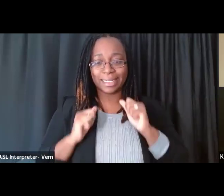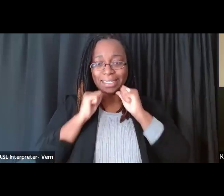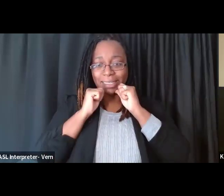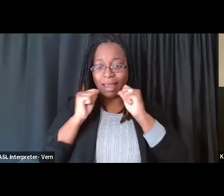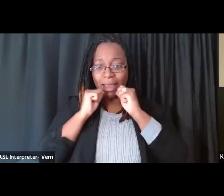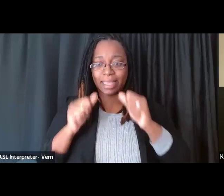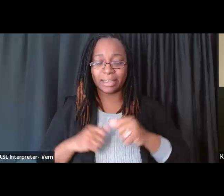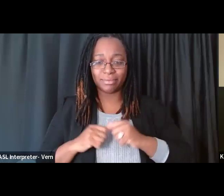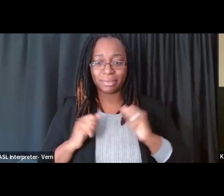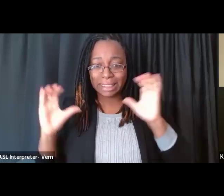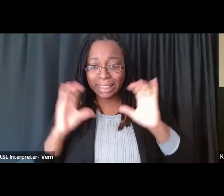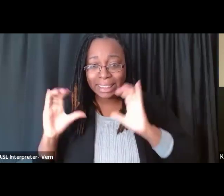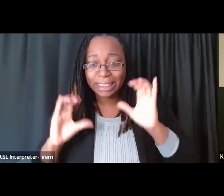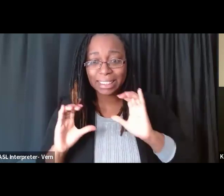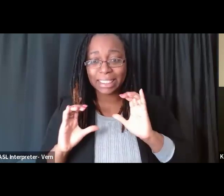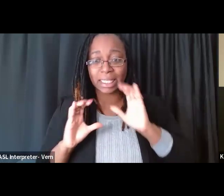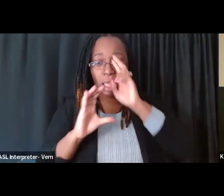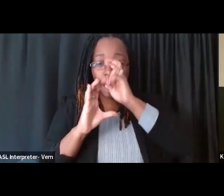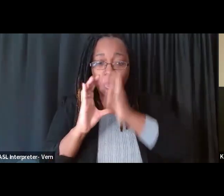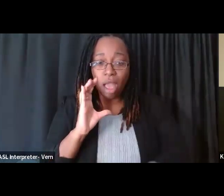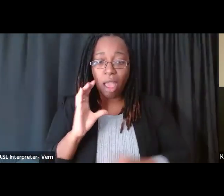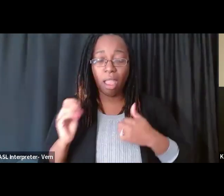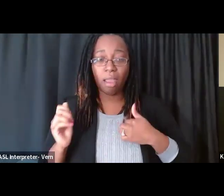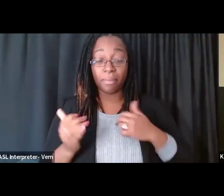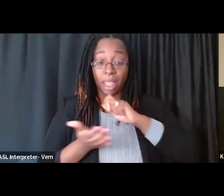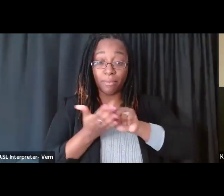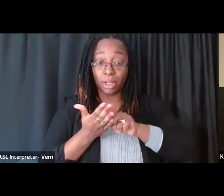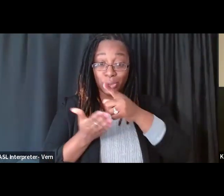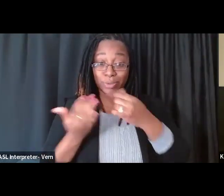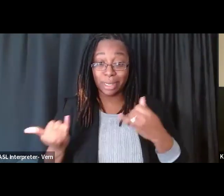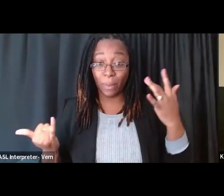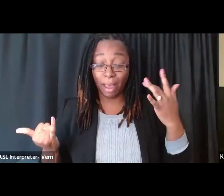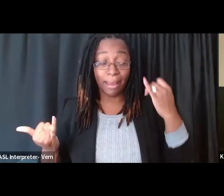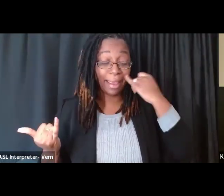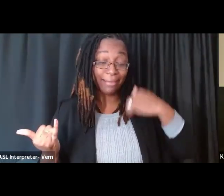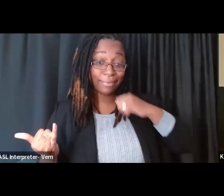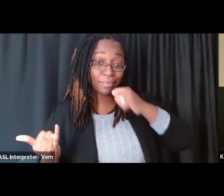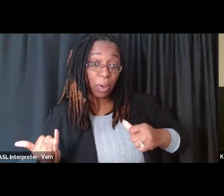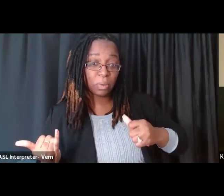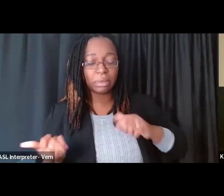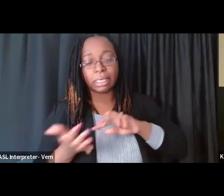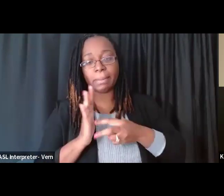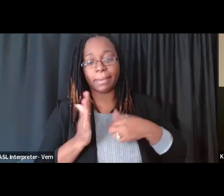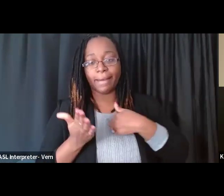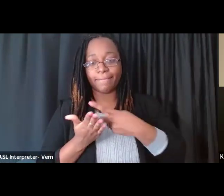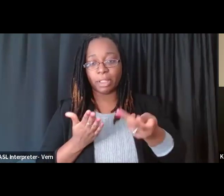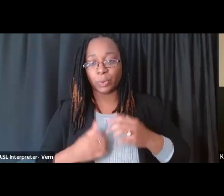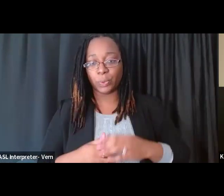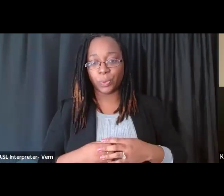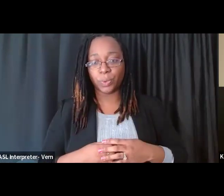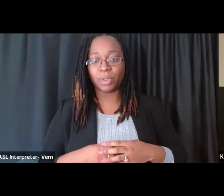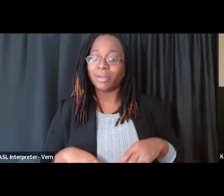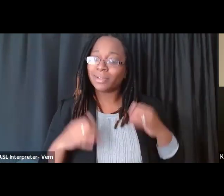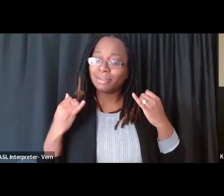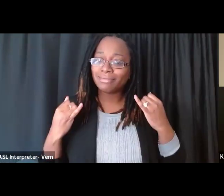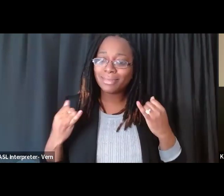it. I'm writing to you today because if I don't, I will have failed you. I will have kept the most